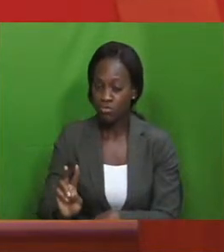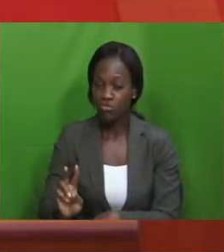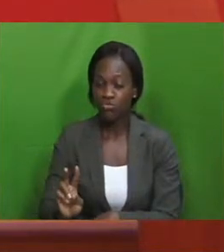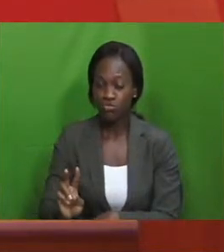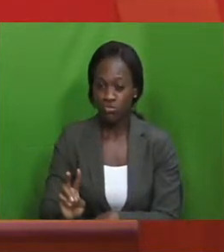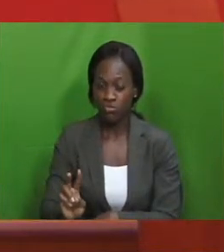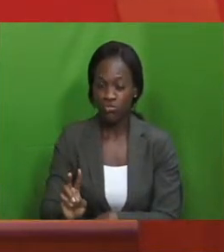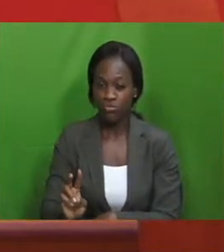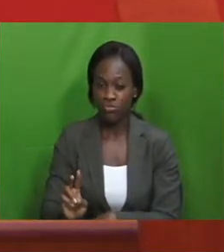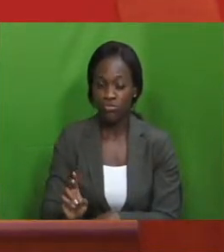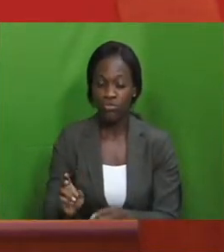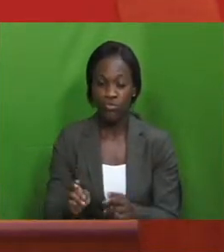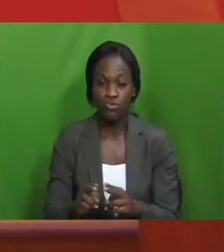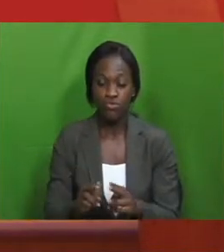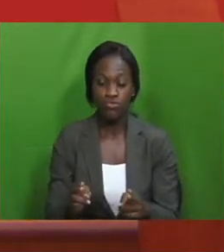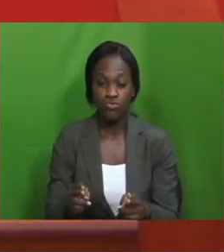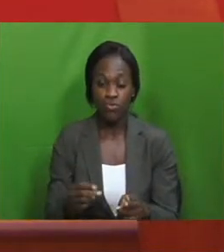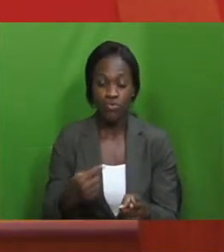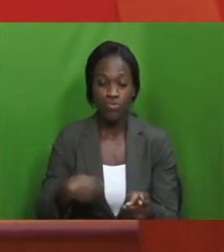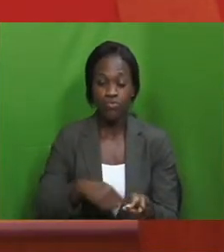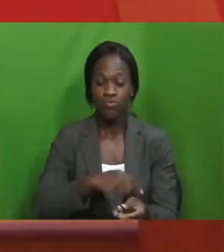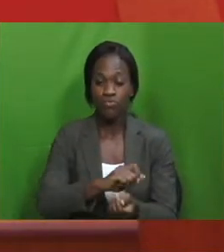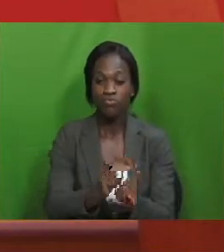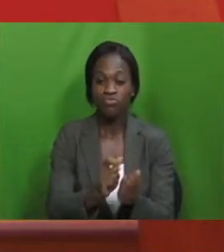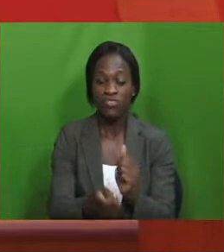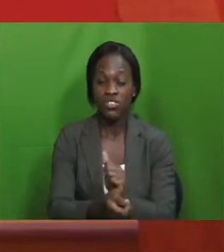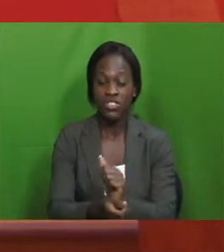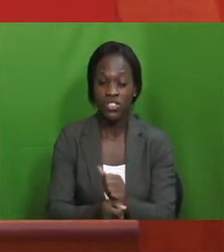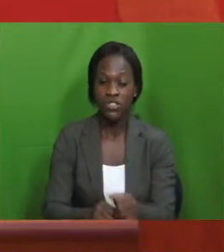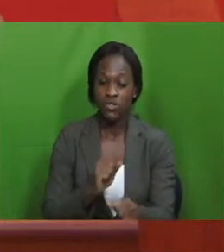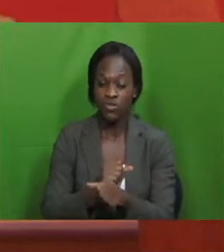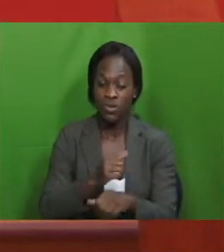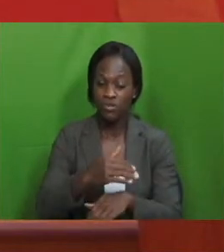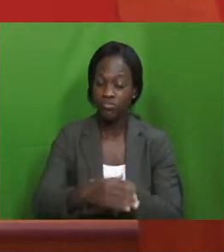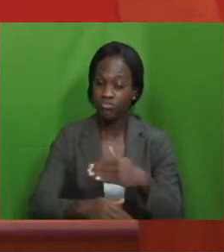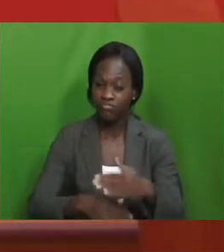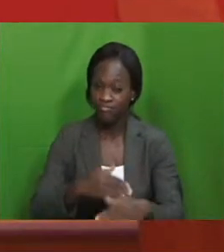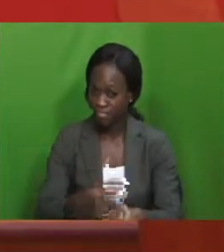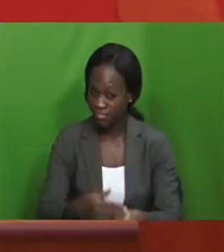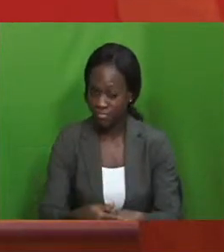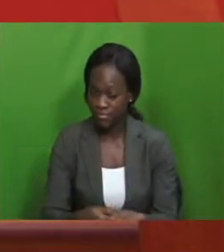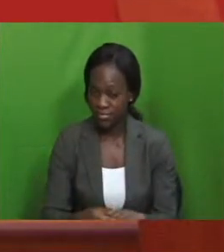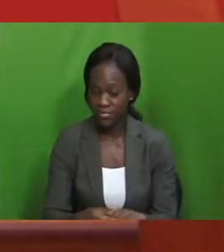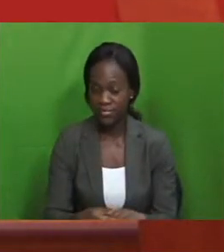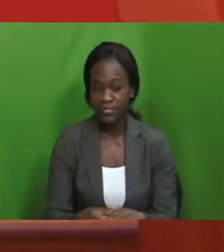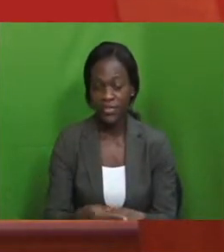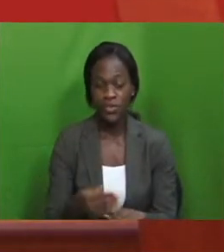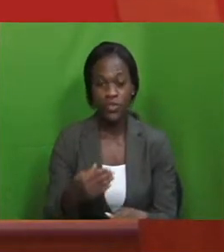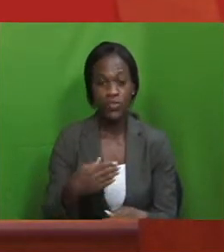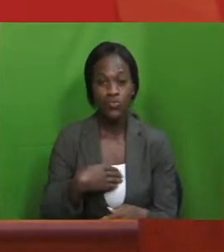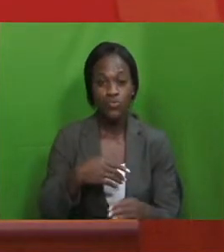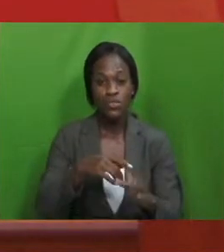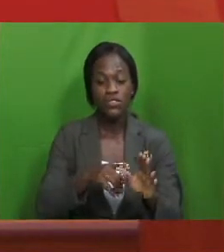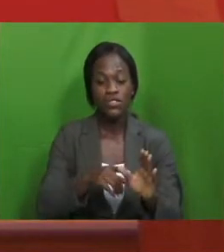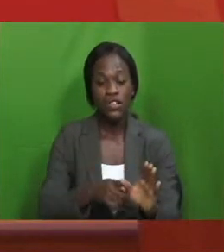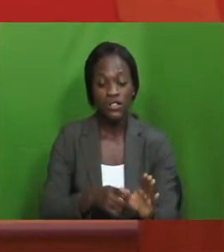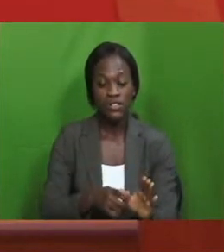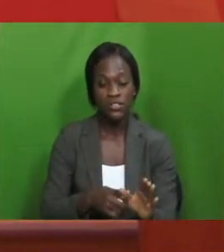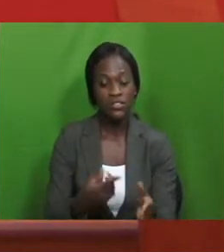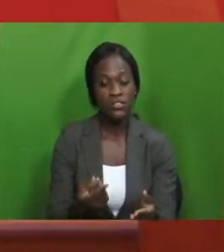So the order of business is varied accordingly. We will go to item